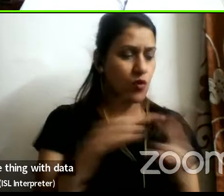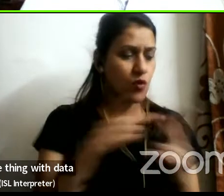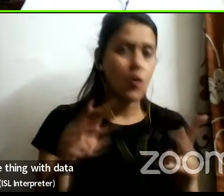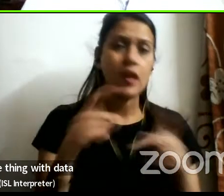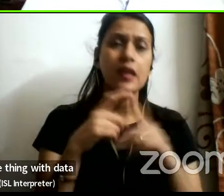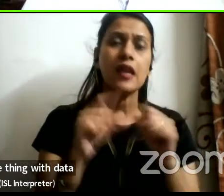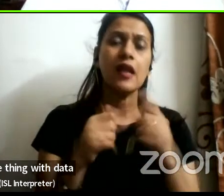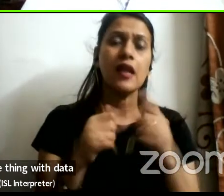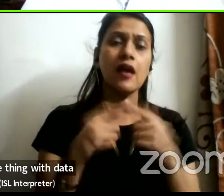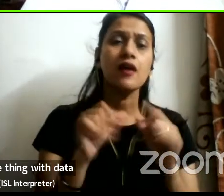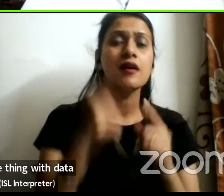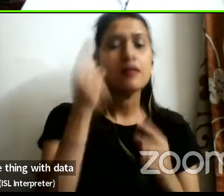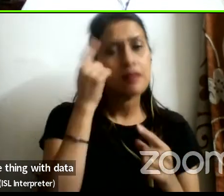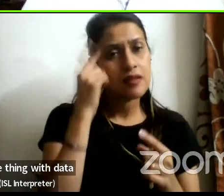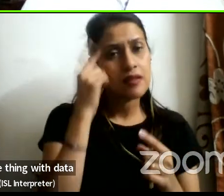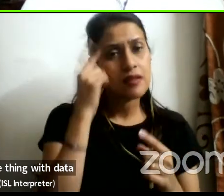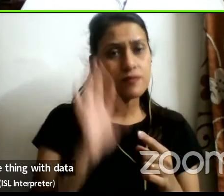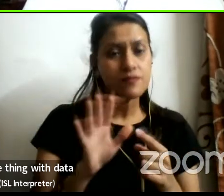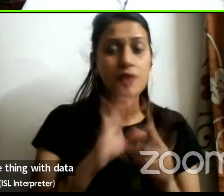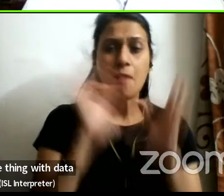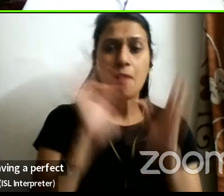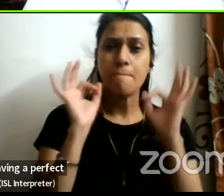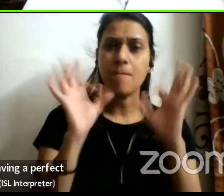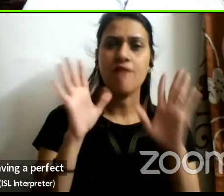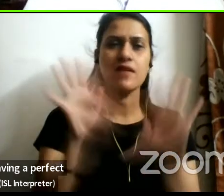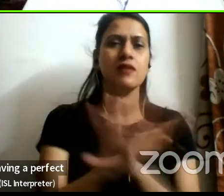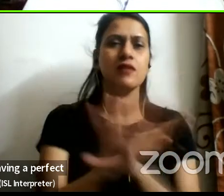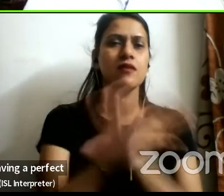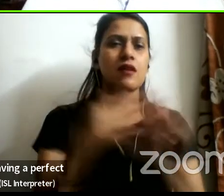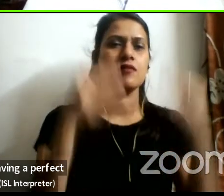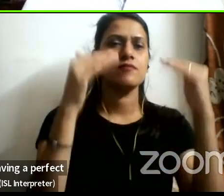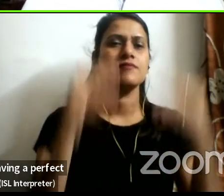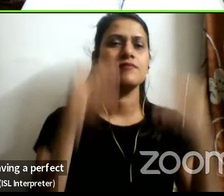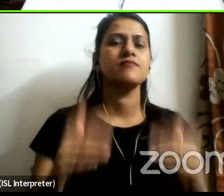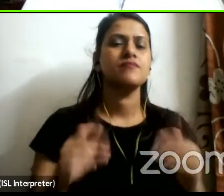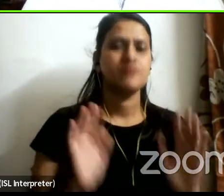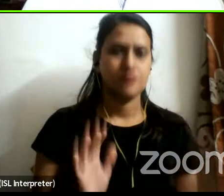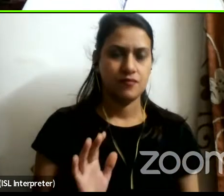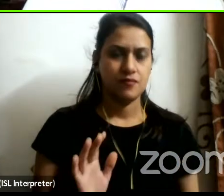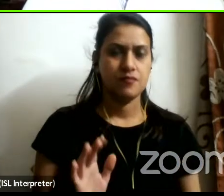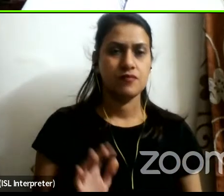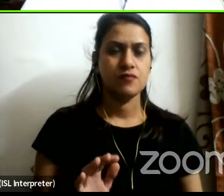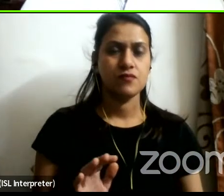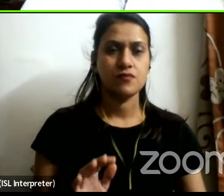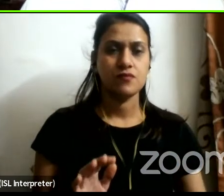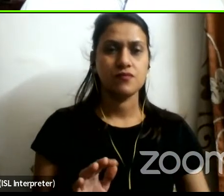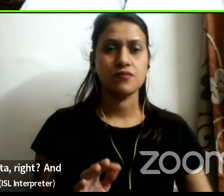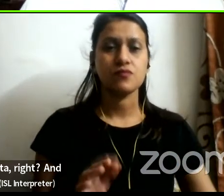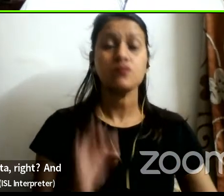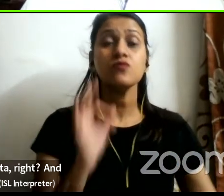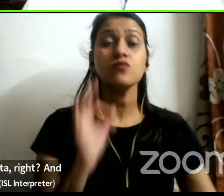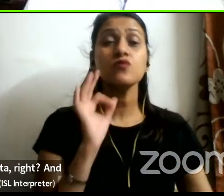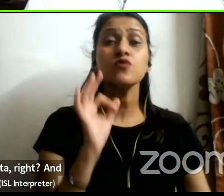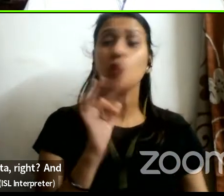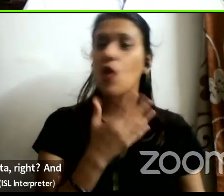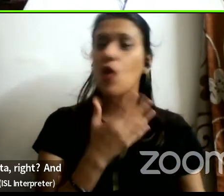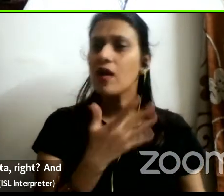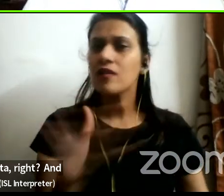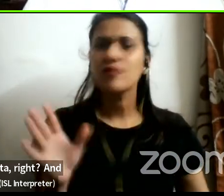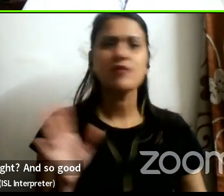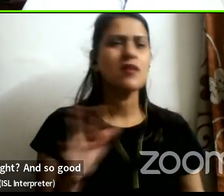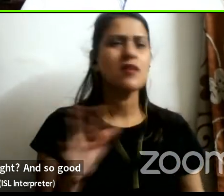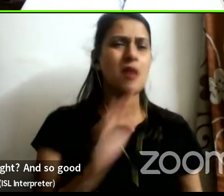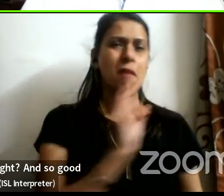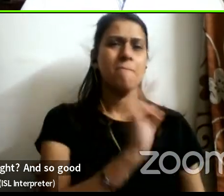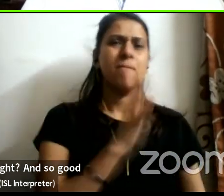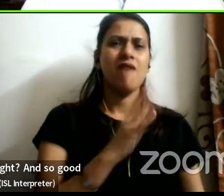think about having a perfect data. Now, nobody will have a perfect data, right? And so good should not become enemy of the perfect.